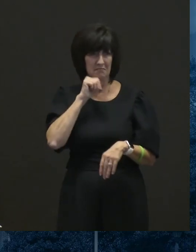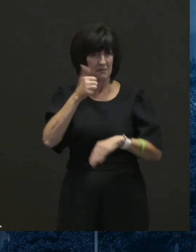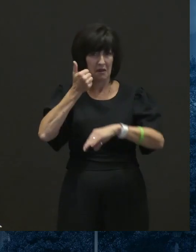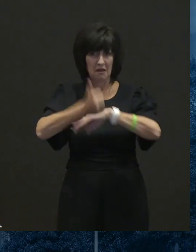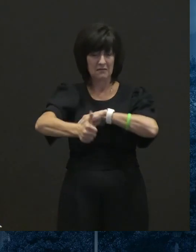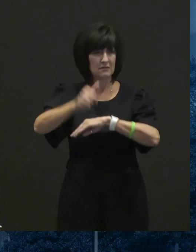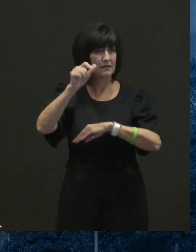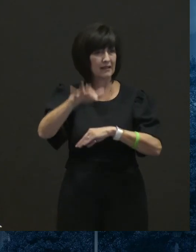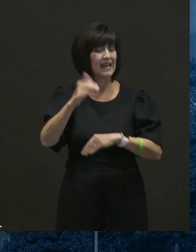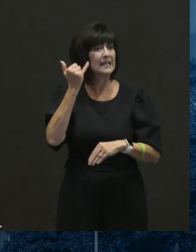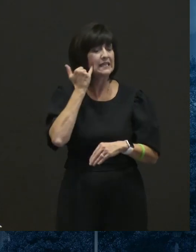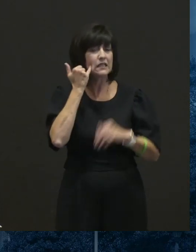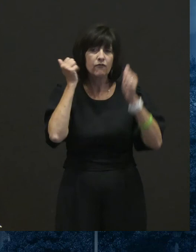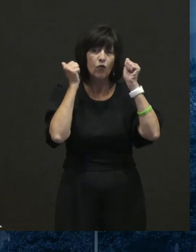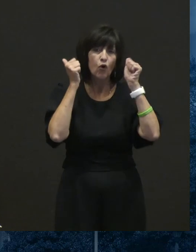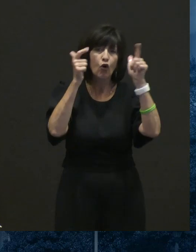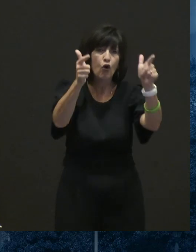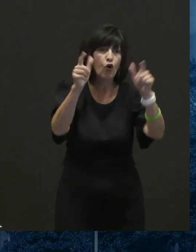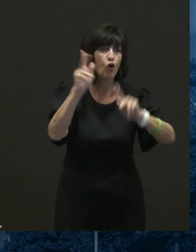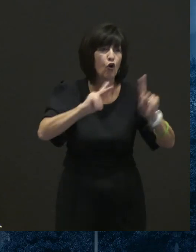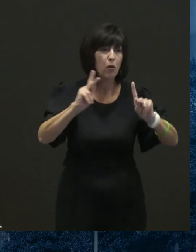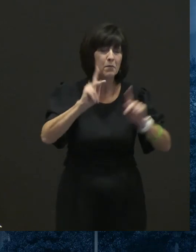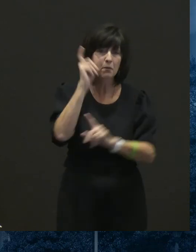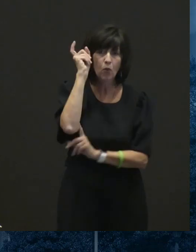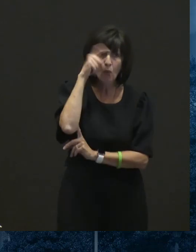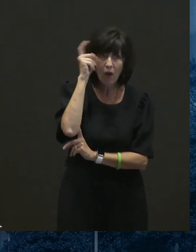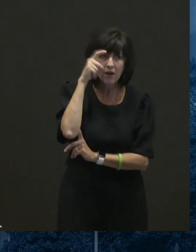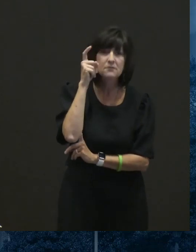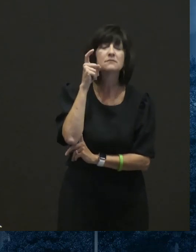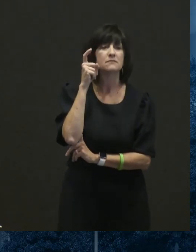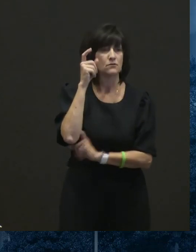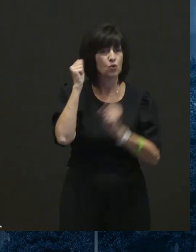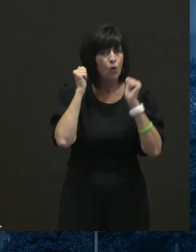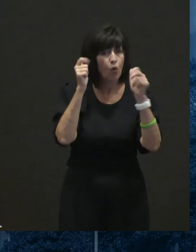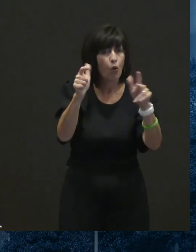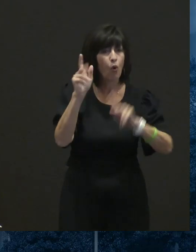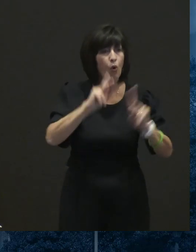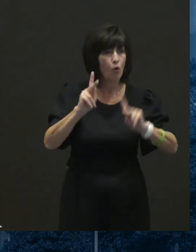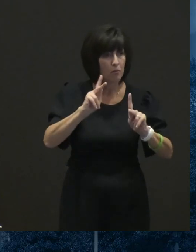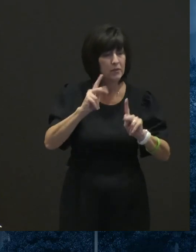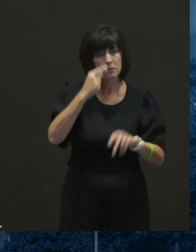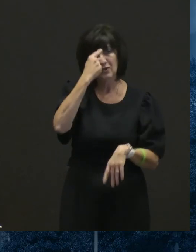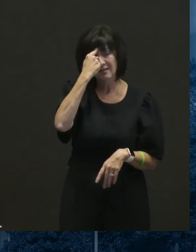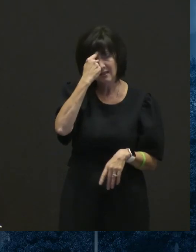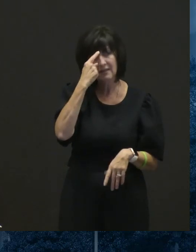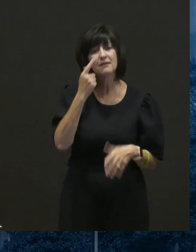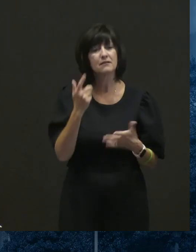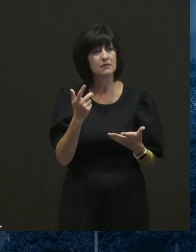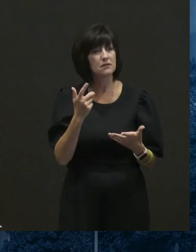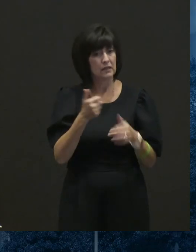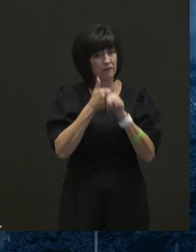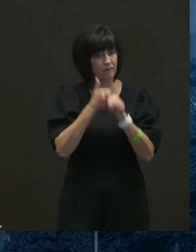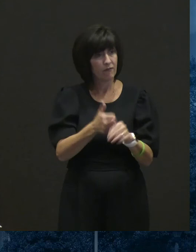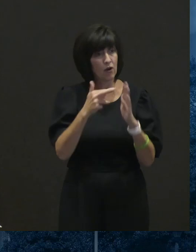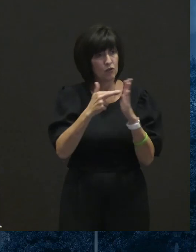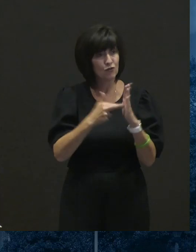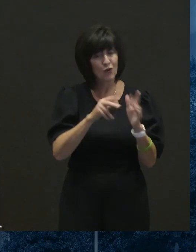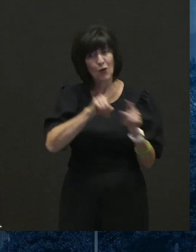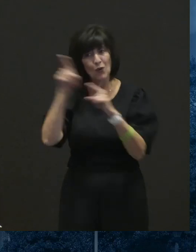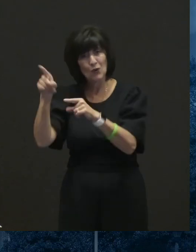down everywhere and everybody be just a little bit more vigilant and get tested. And did I say get